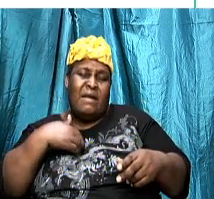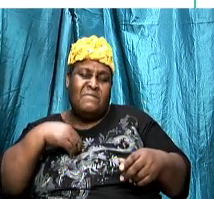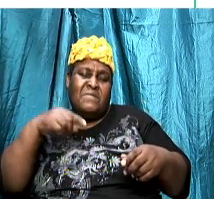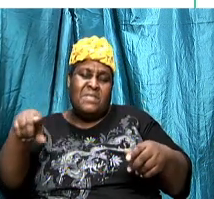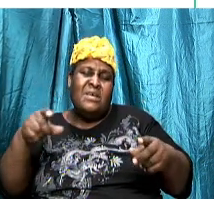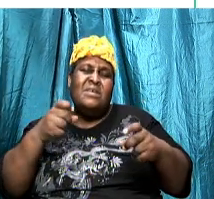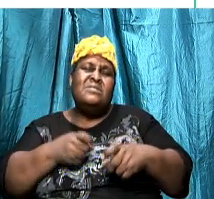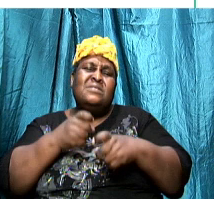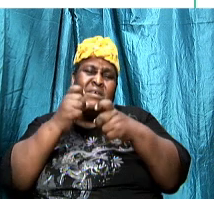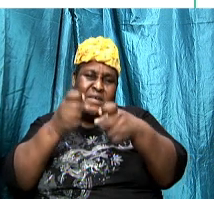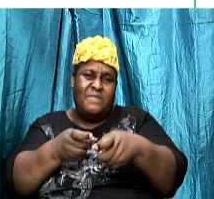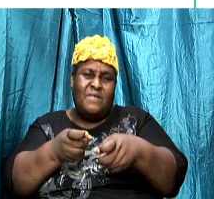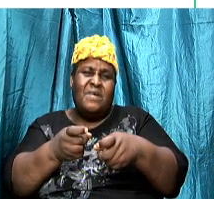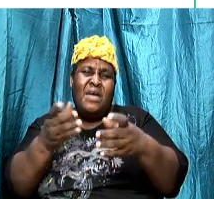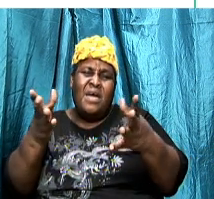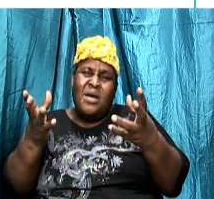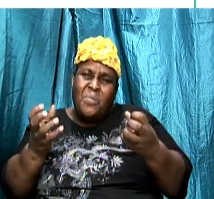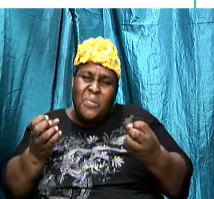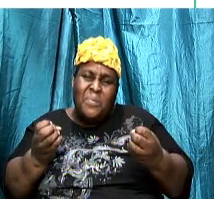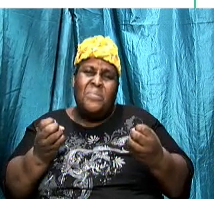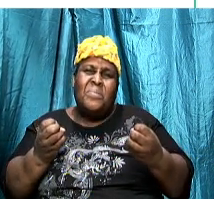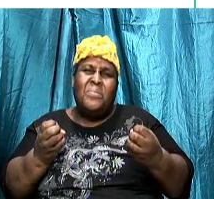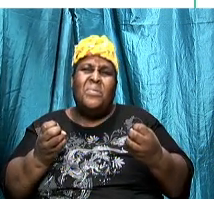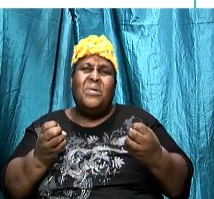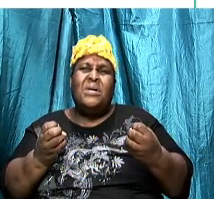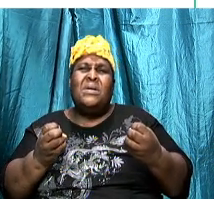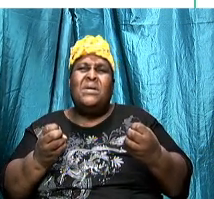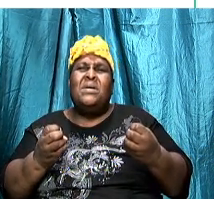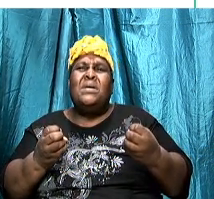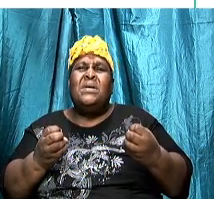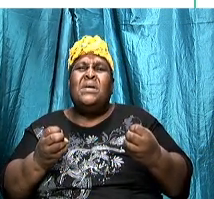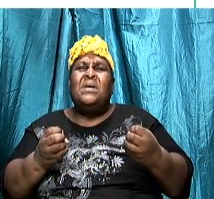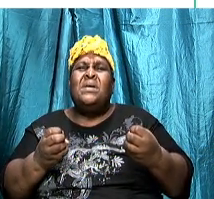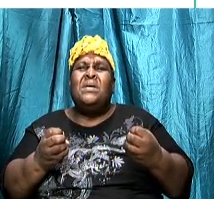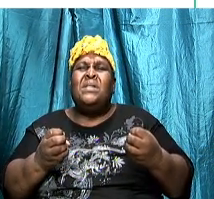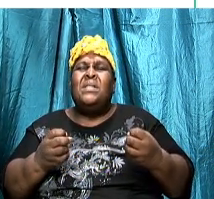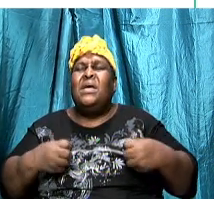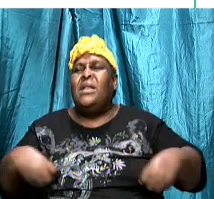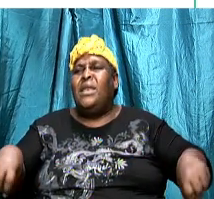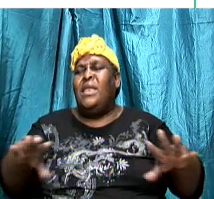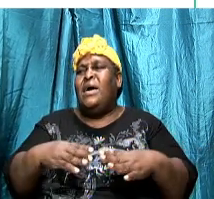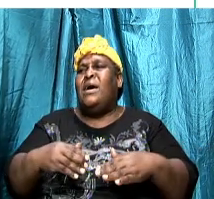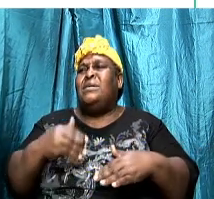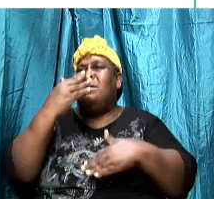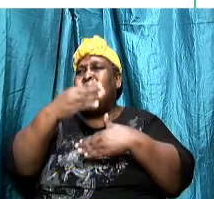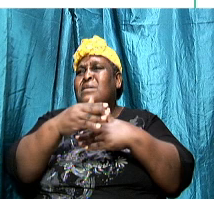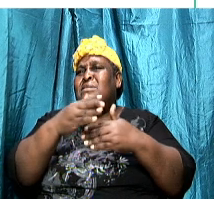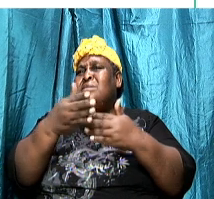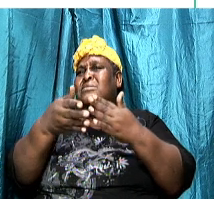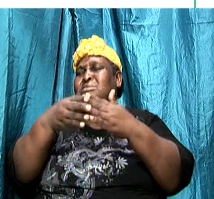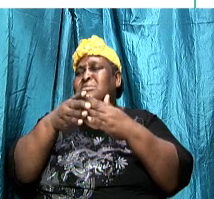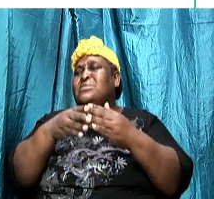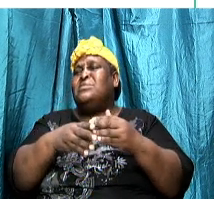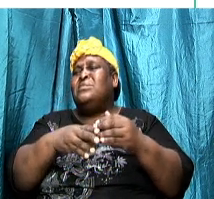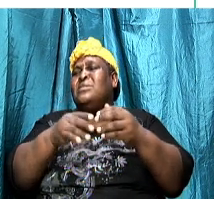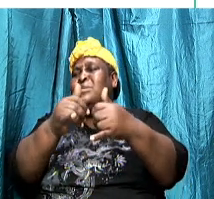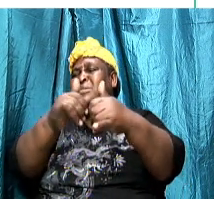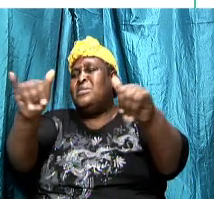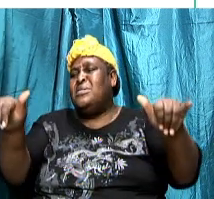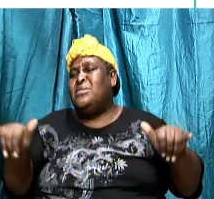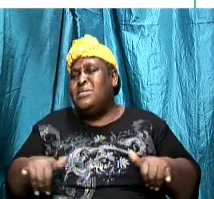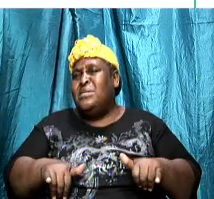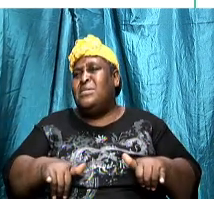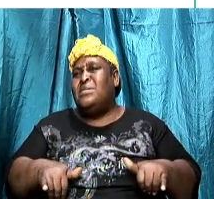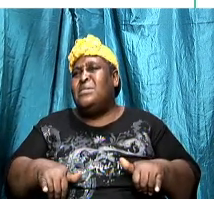you know, when he came and we wanted that land next door, you know how he actually